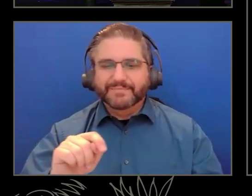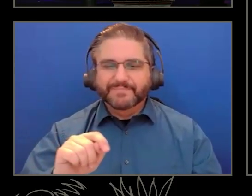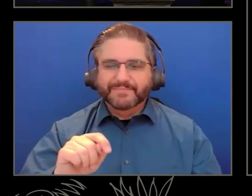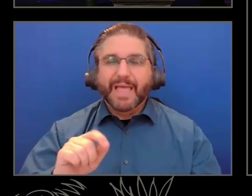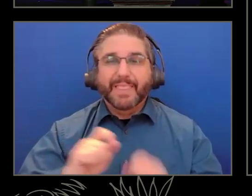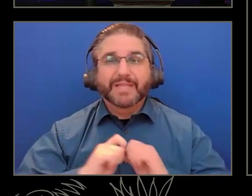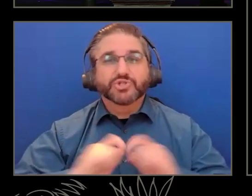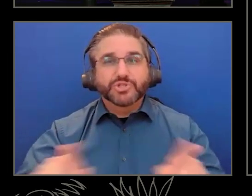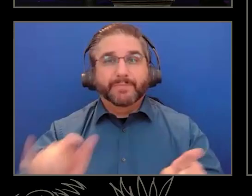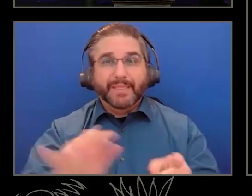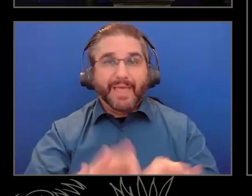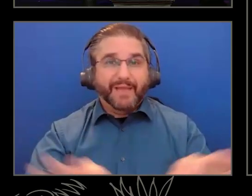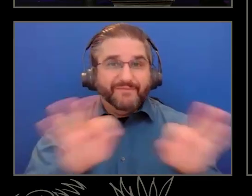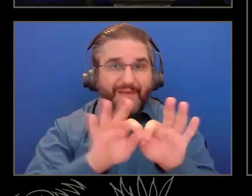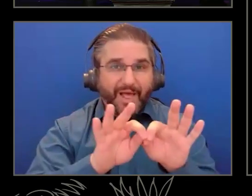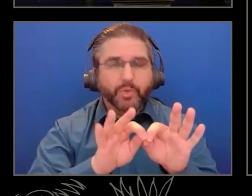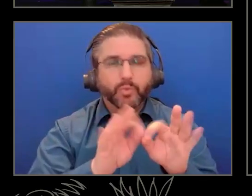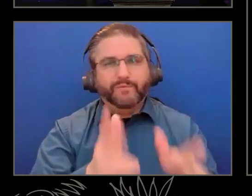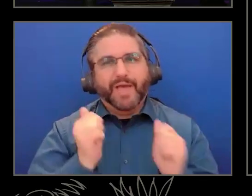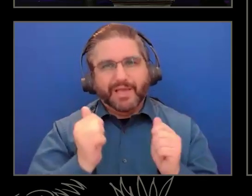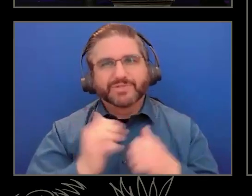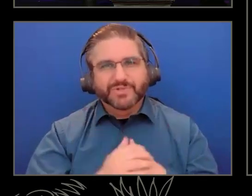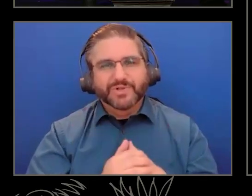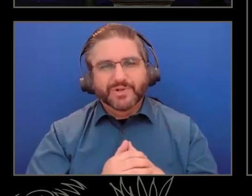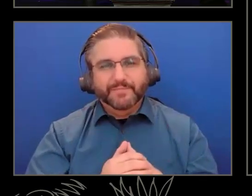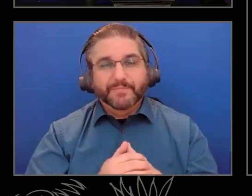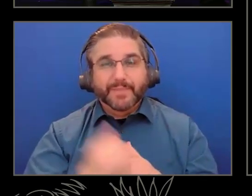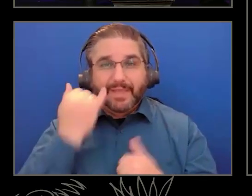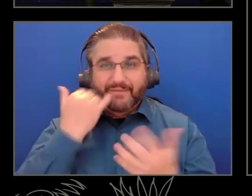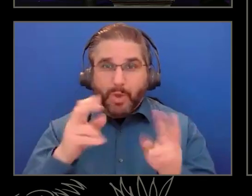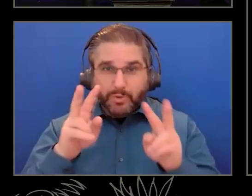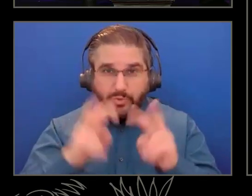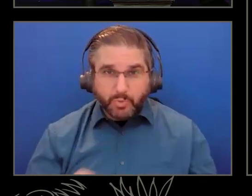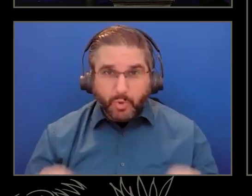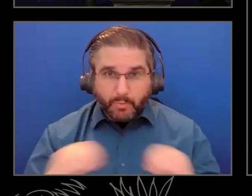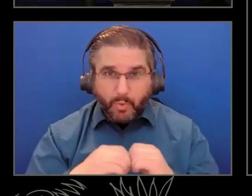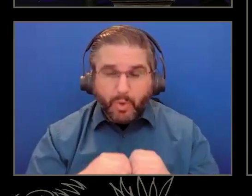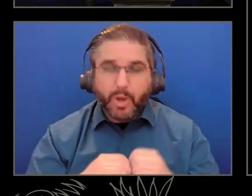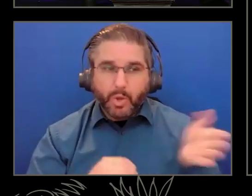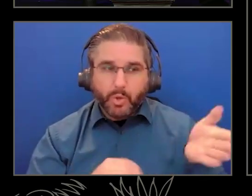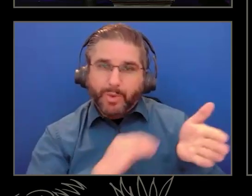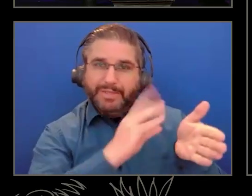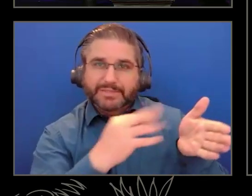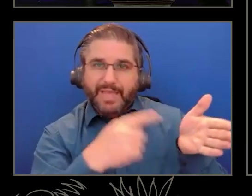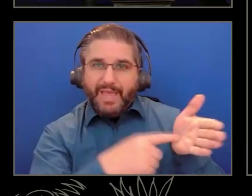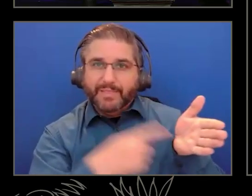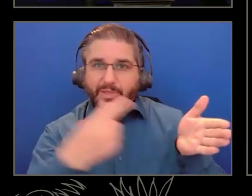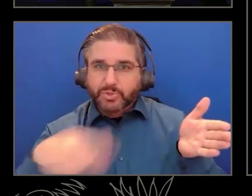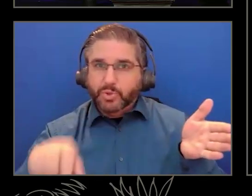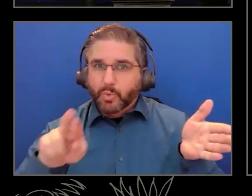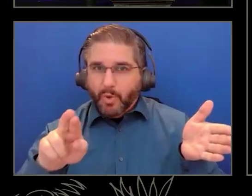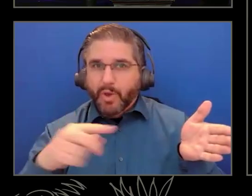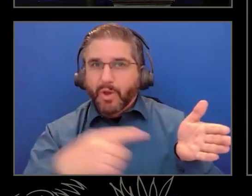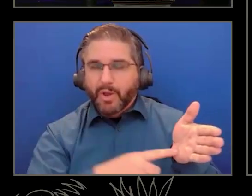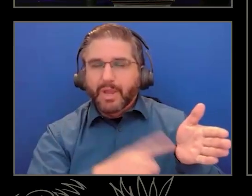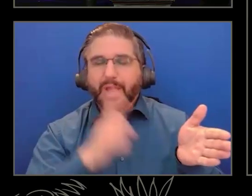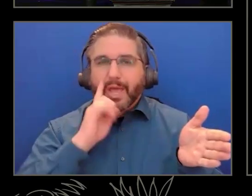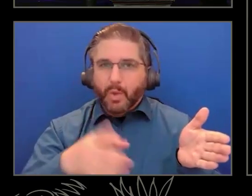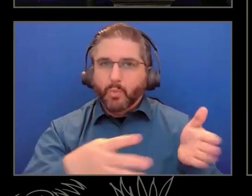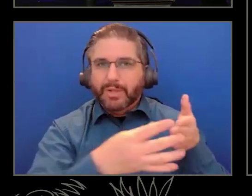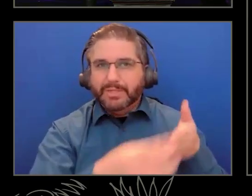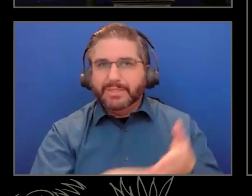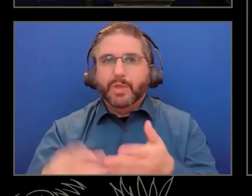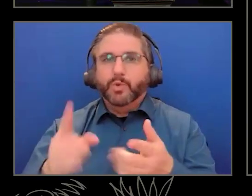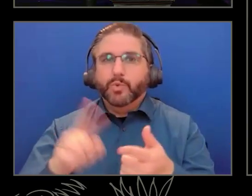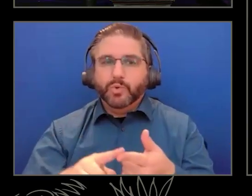So, if you would like to explore more, you can scan this QR. It will take you to